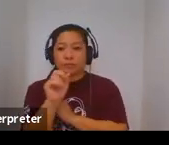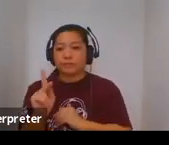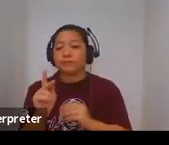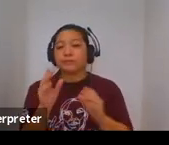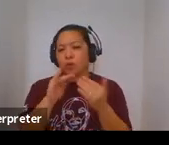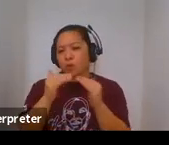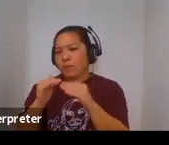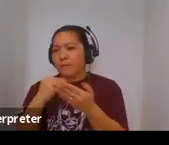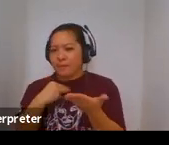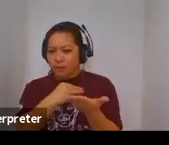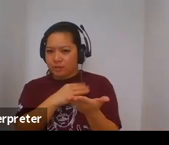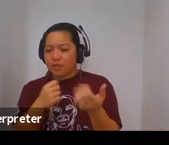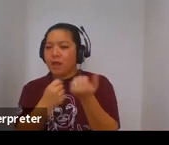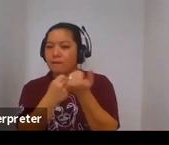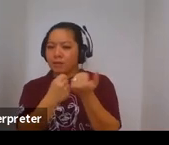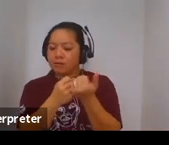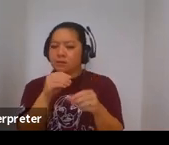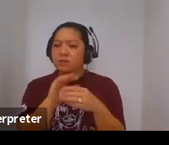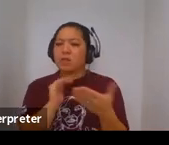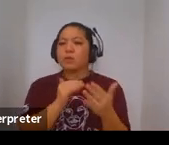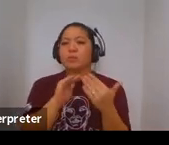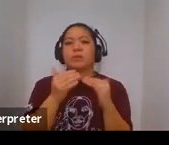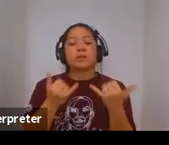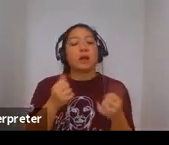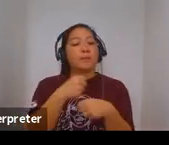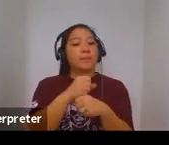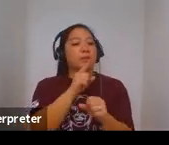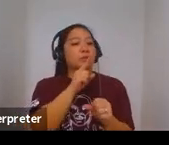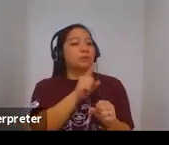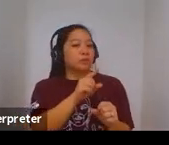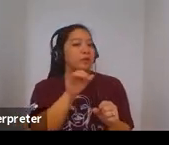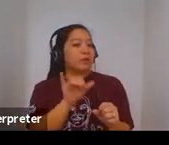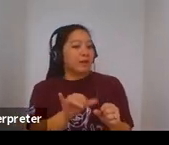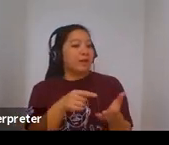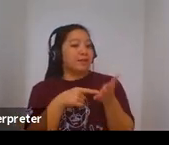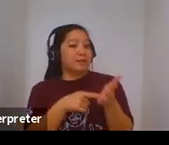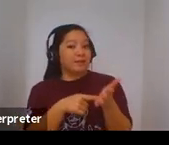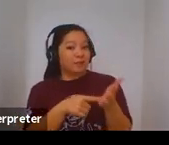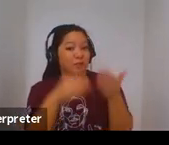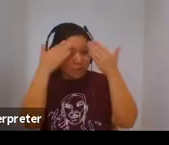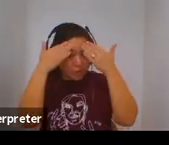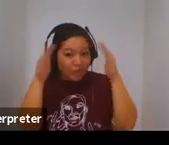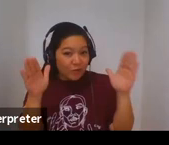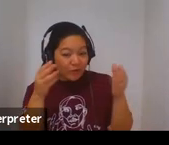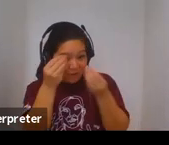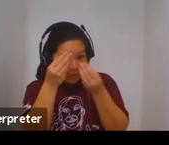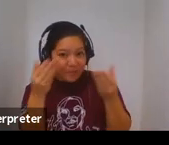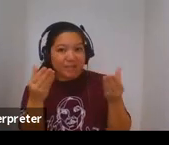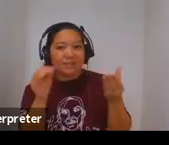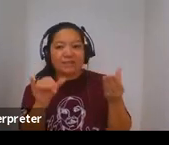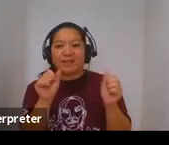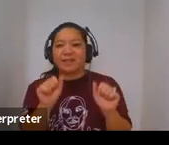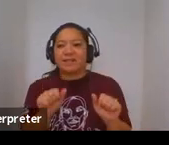community members and as advocates in the community, and make sure that this is just general information that